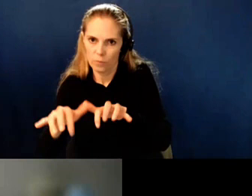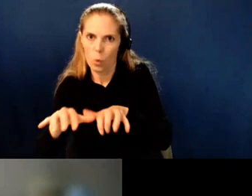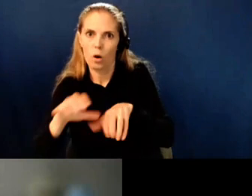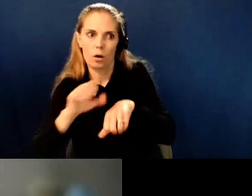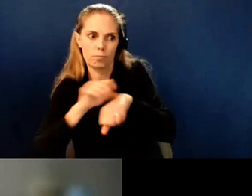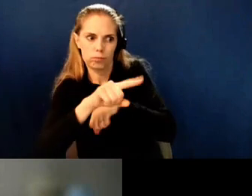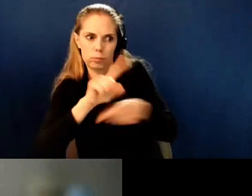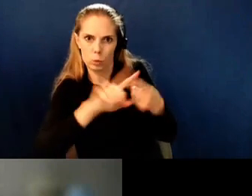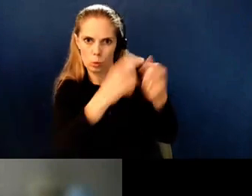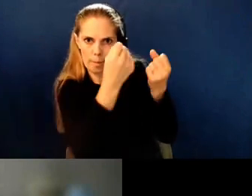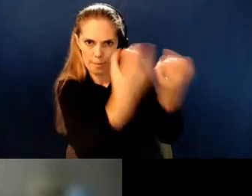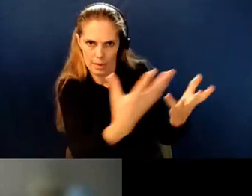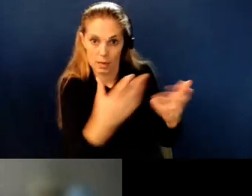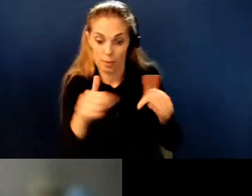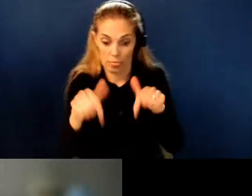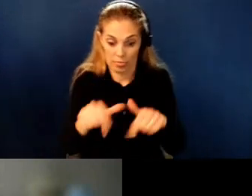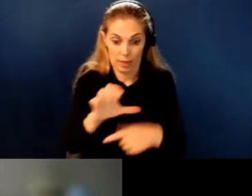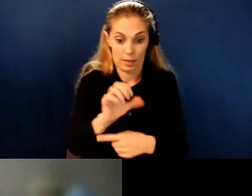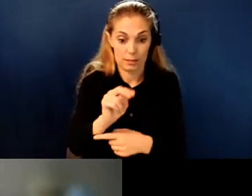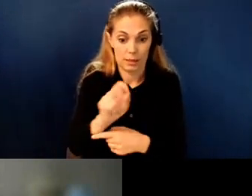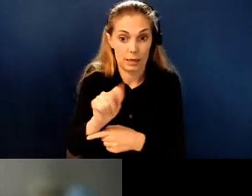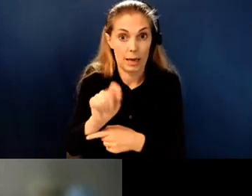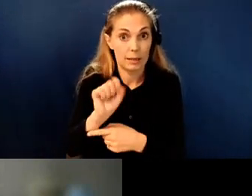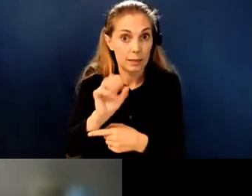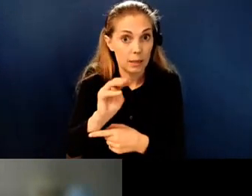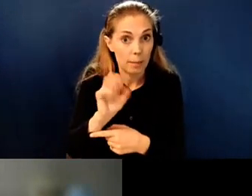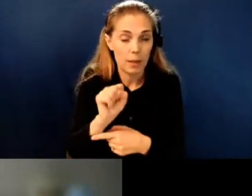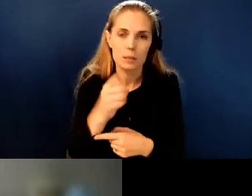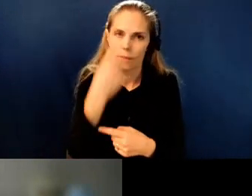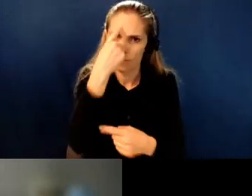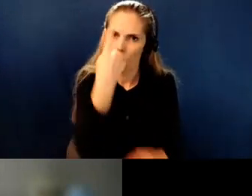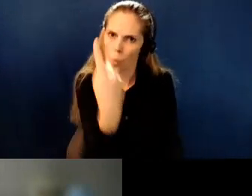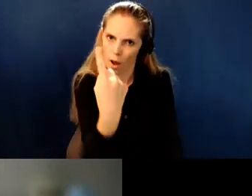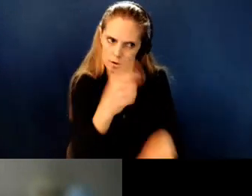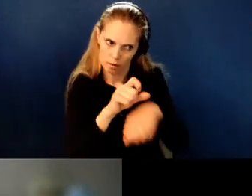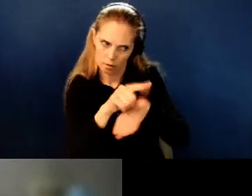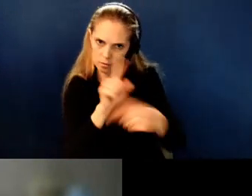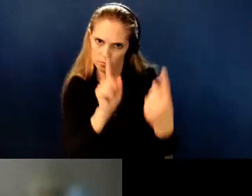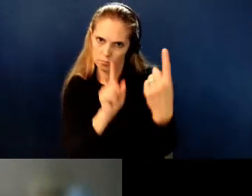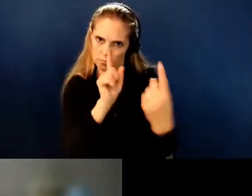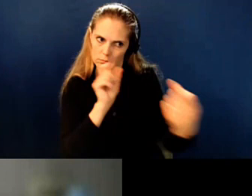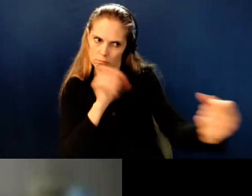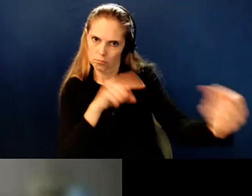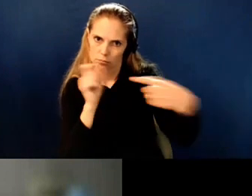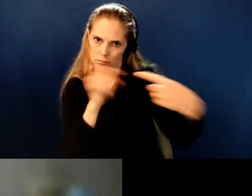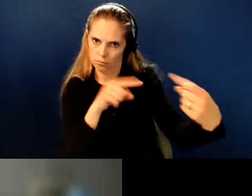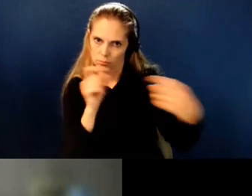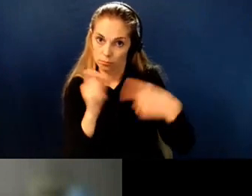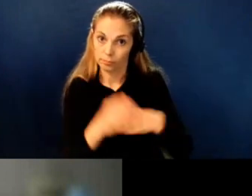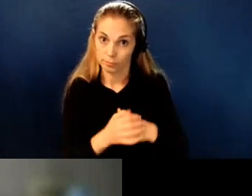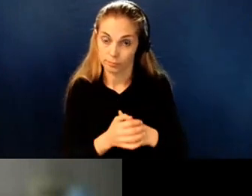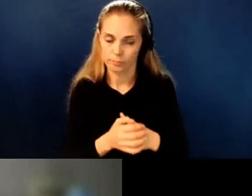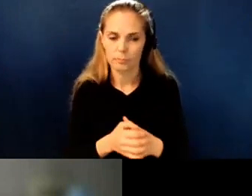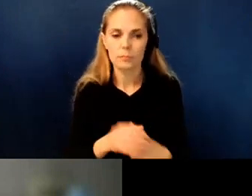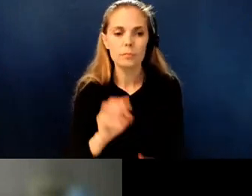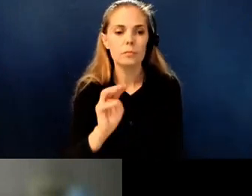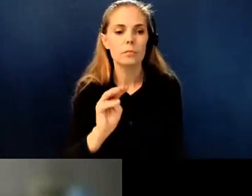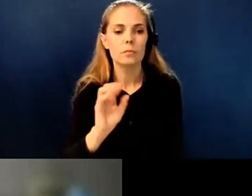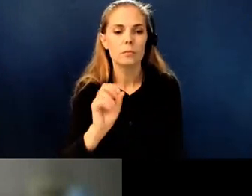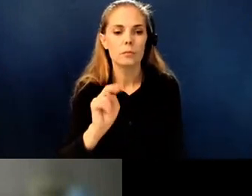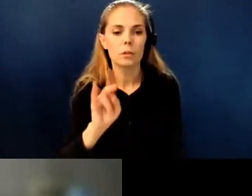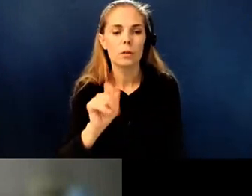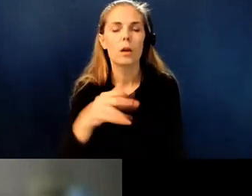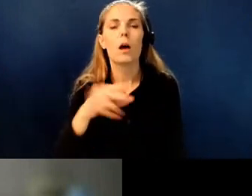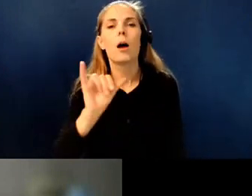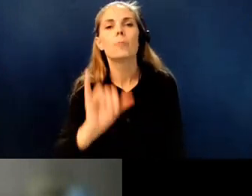one-to-one. We learned something new from you. And, the spamming option, we talked about this a bit earlier, this idea that when we get a text message from